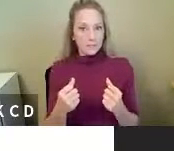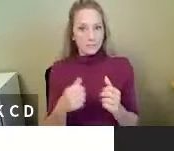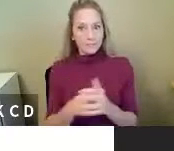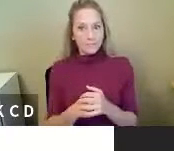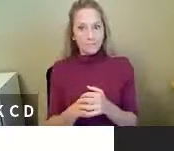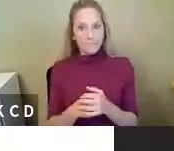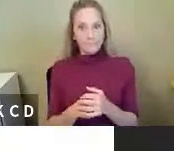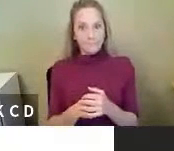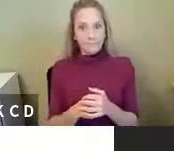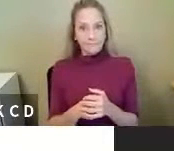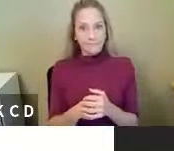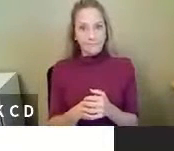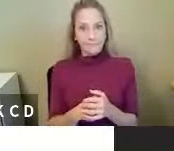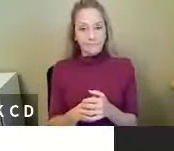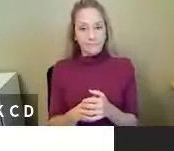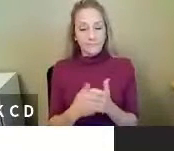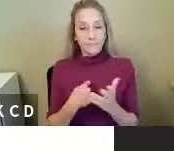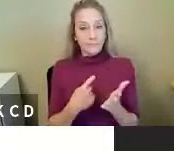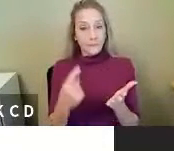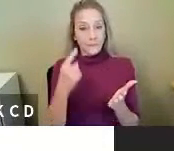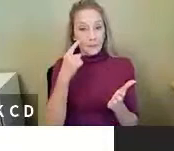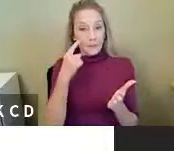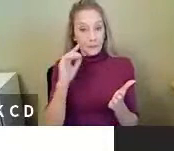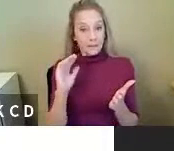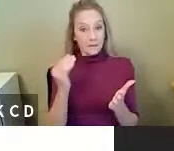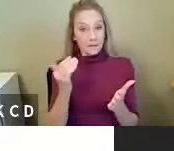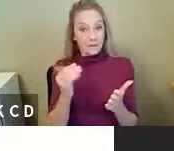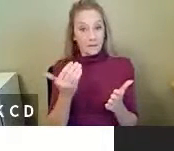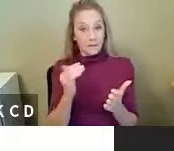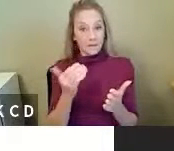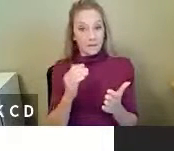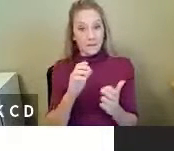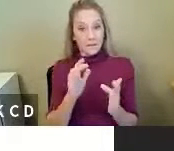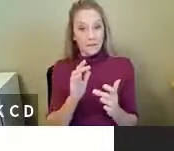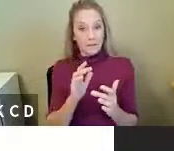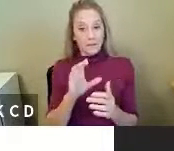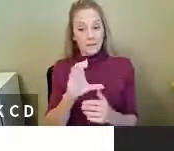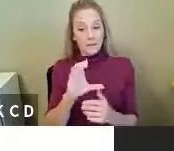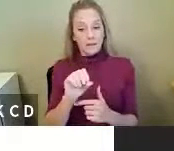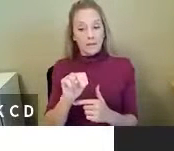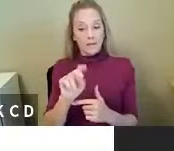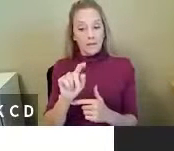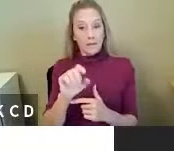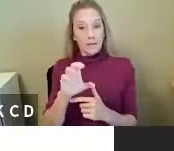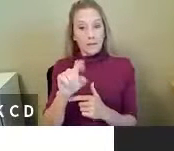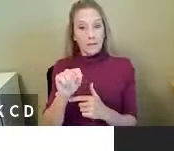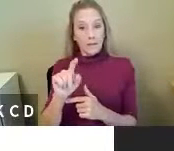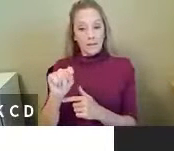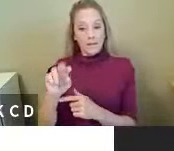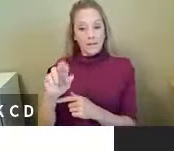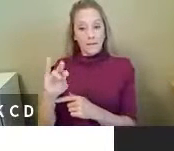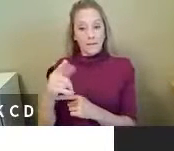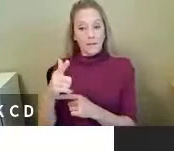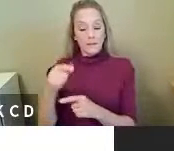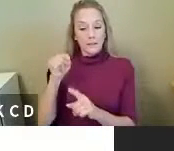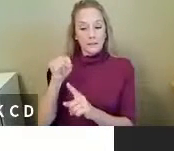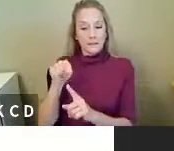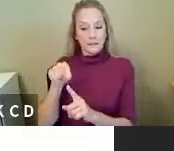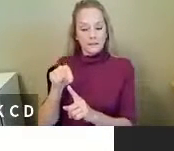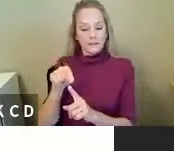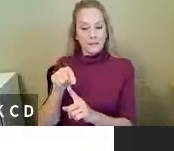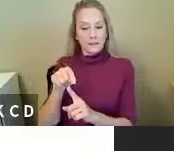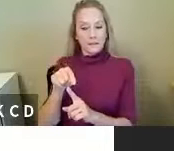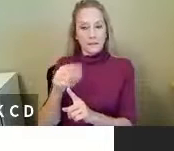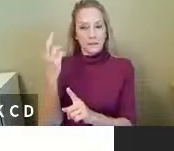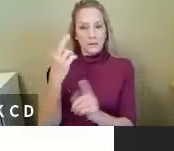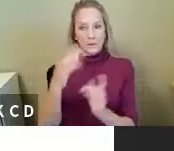essentially, what we think is happening here is that contact tracing is driving the process of defining whether somebody was in the hospital, meaning